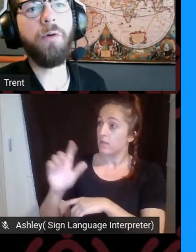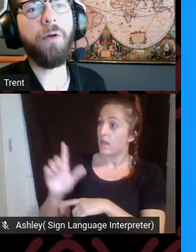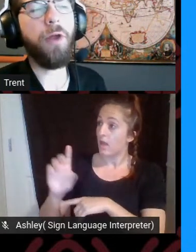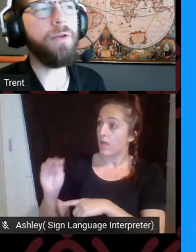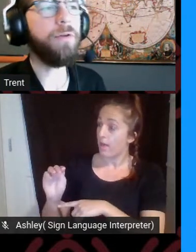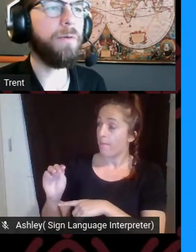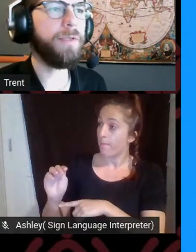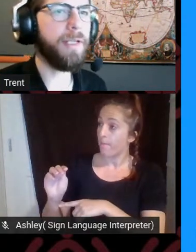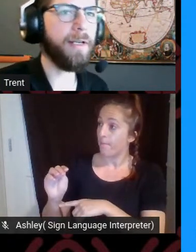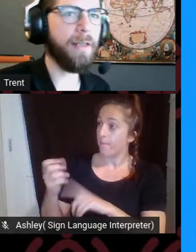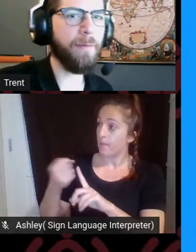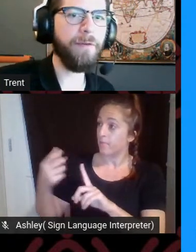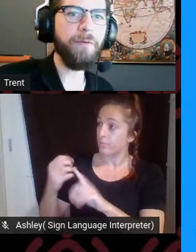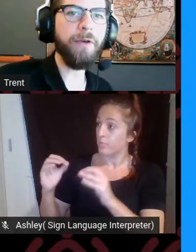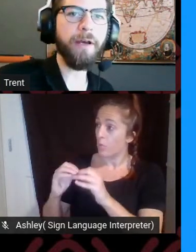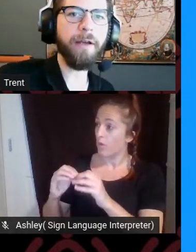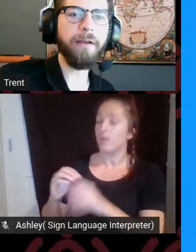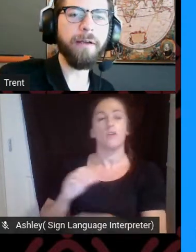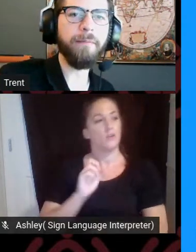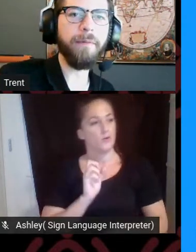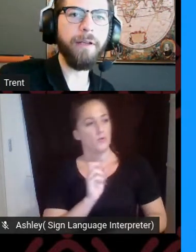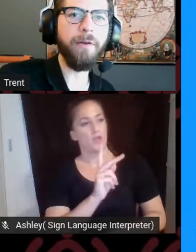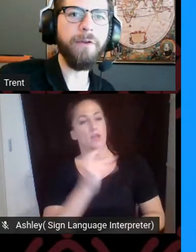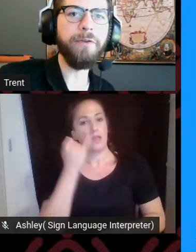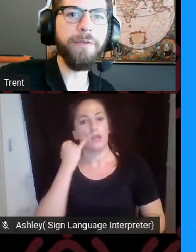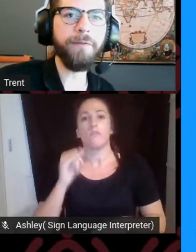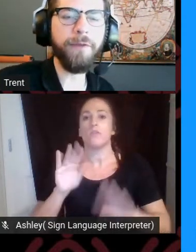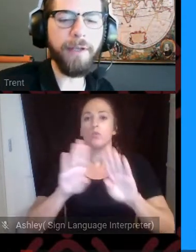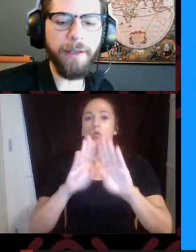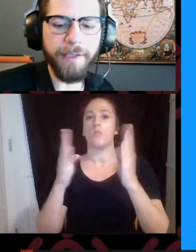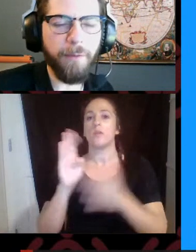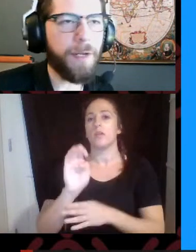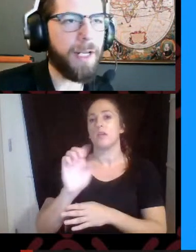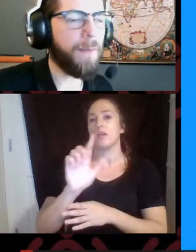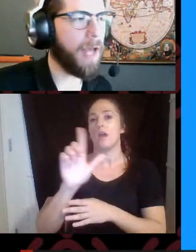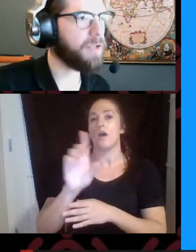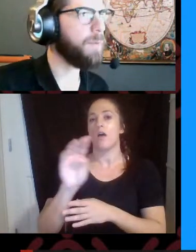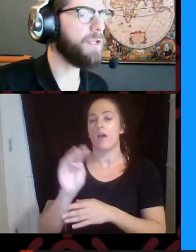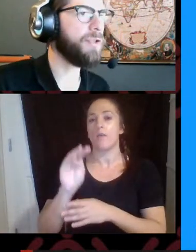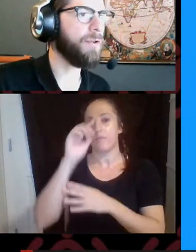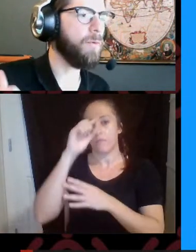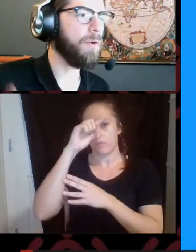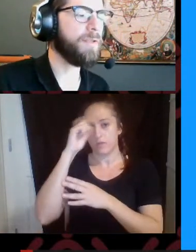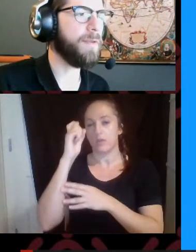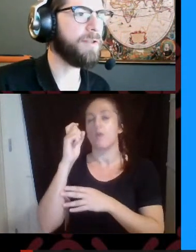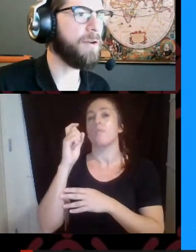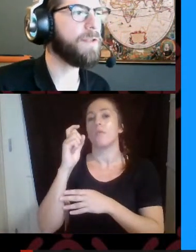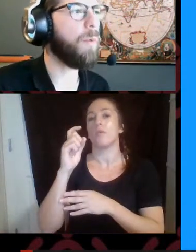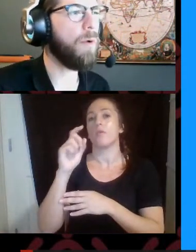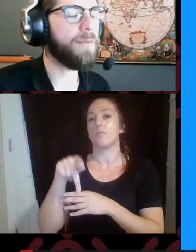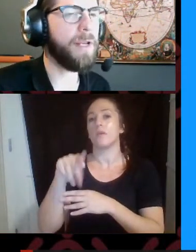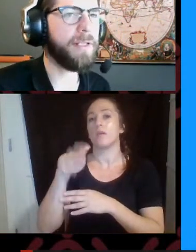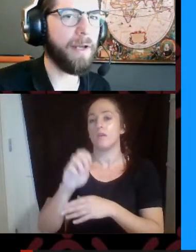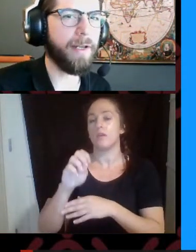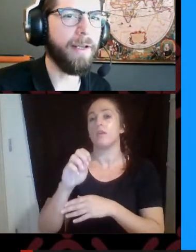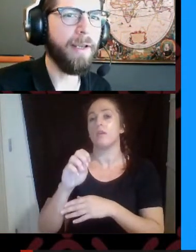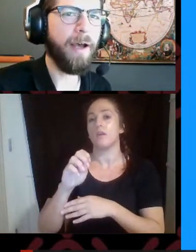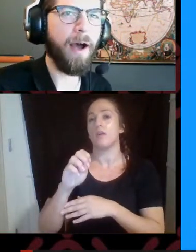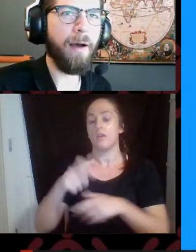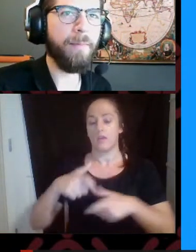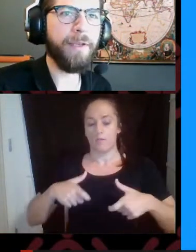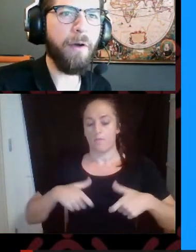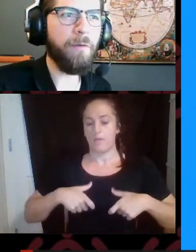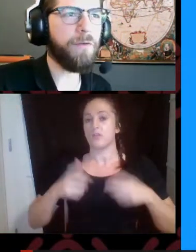Okay, so when you go into ELM, if you'd if you're doing this for the summer PD badge completion, or you want some in-service points based